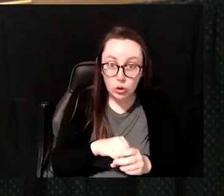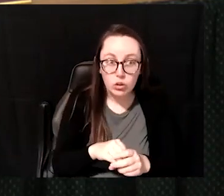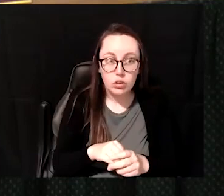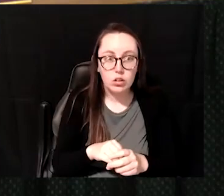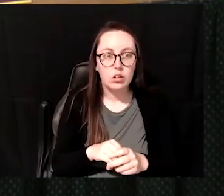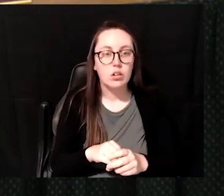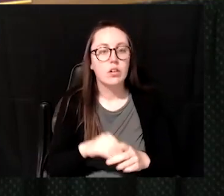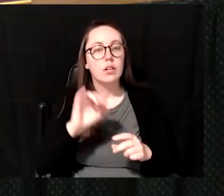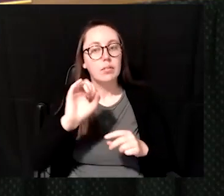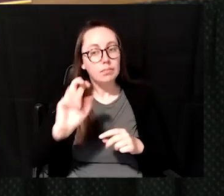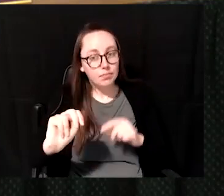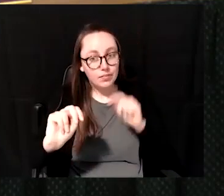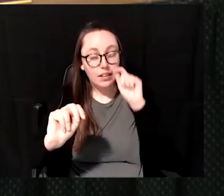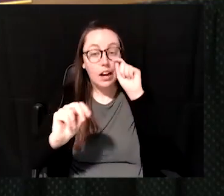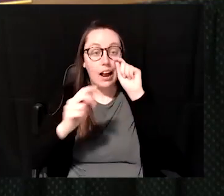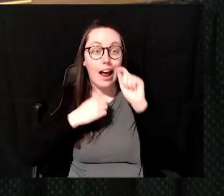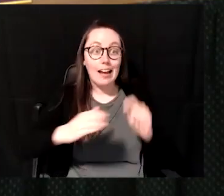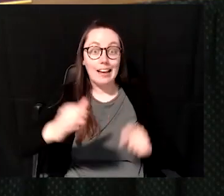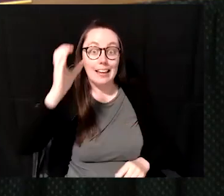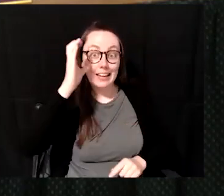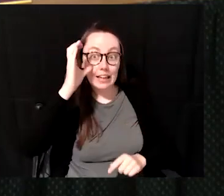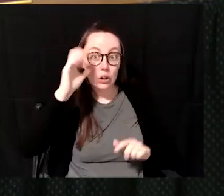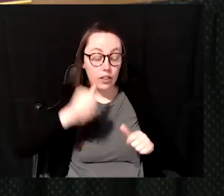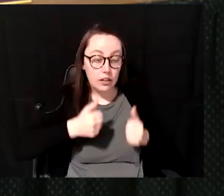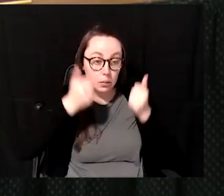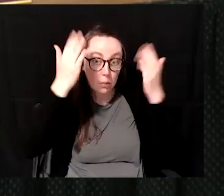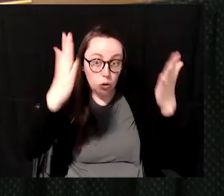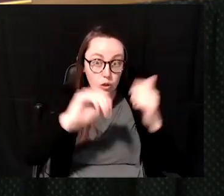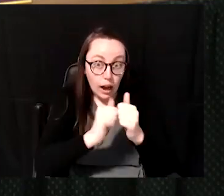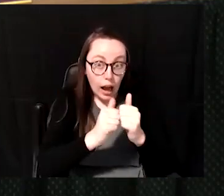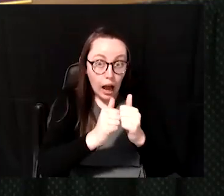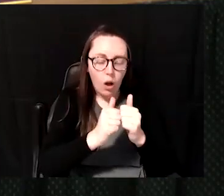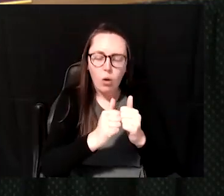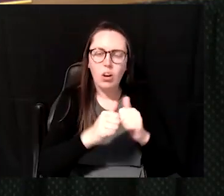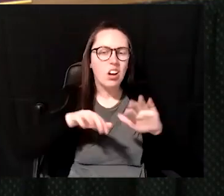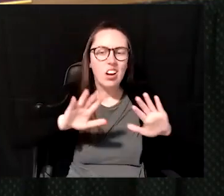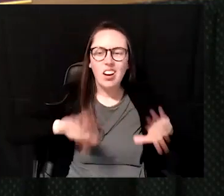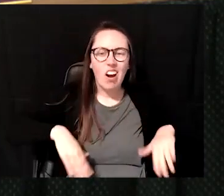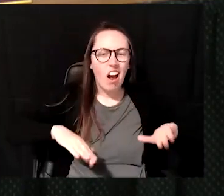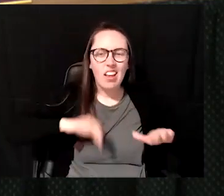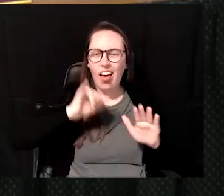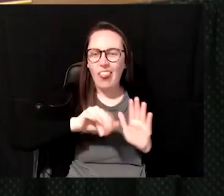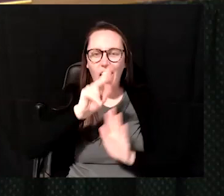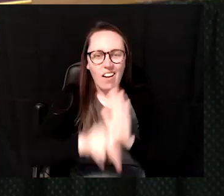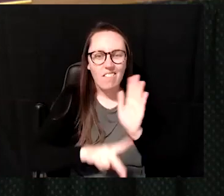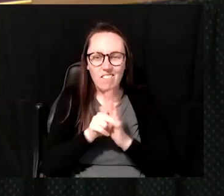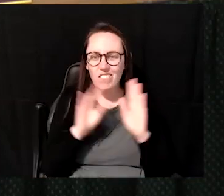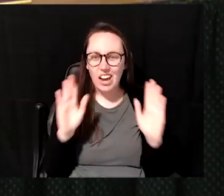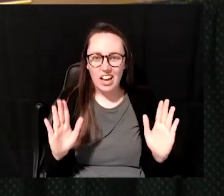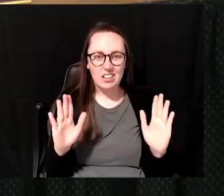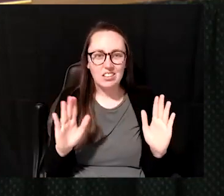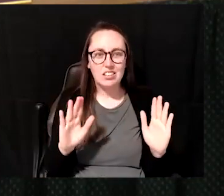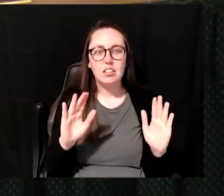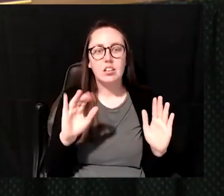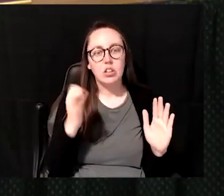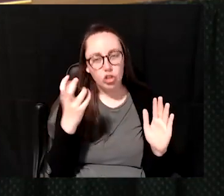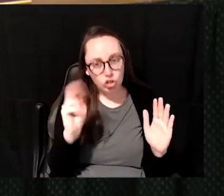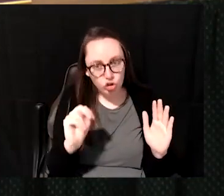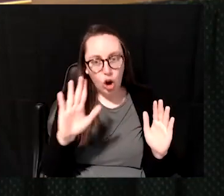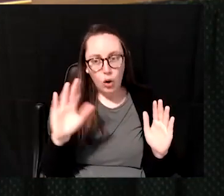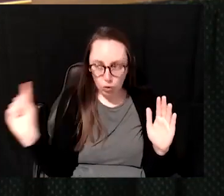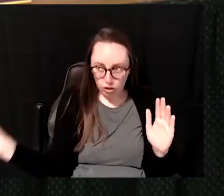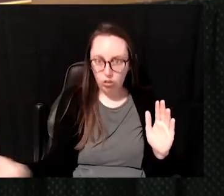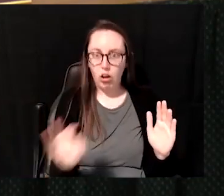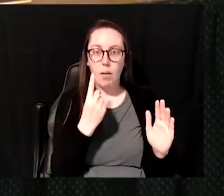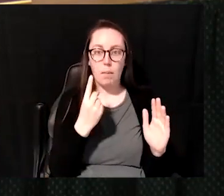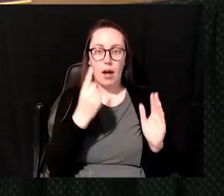I hear this motion is it would not we would not get to that phase yet that it would come back to us with both of these okay uh for consideration